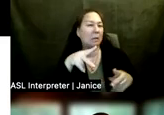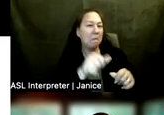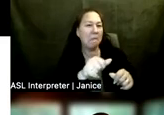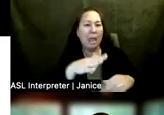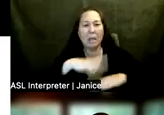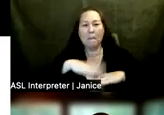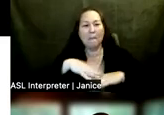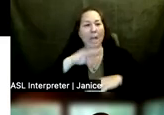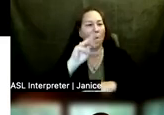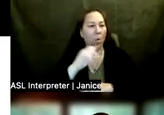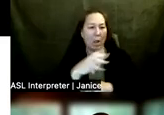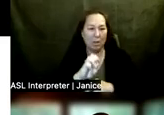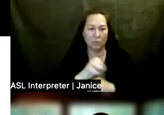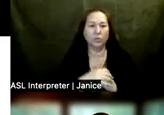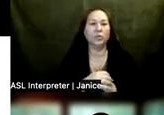the circumstances.